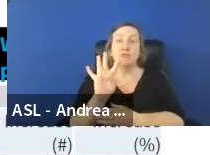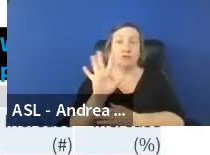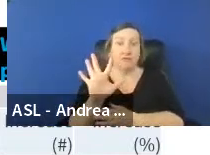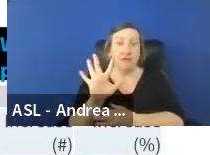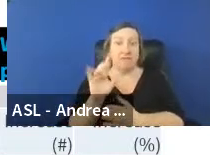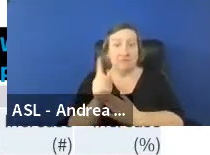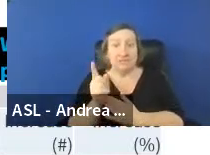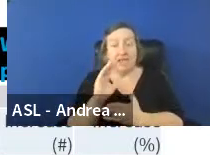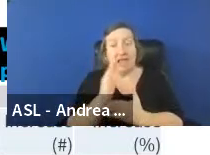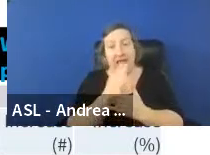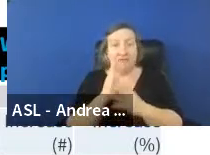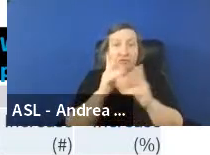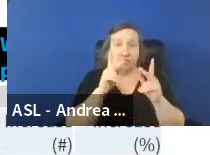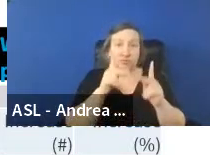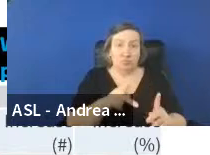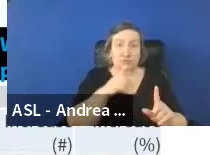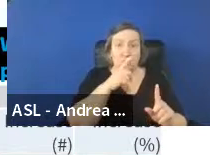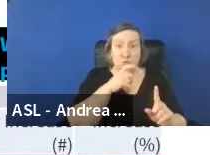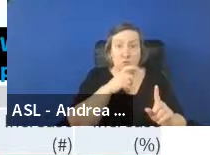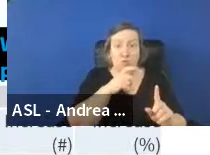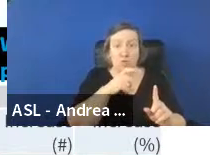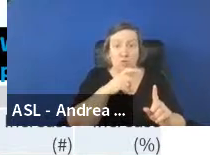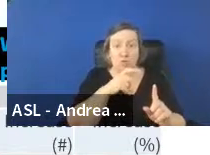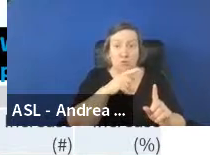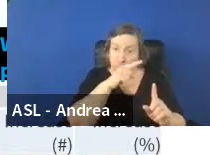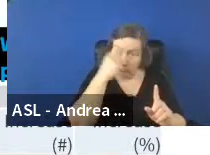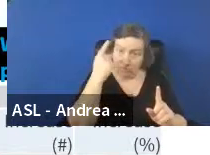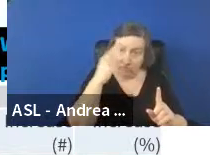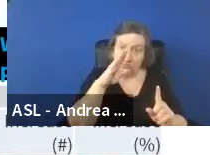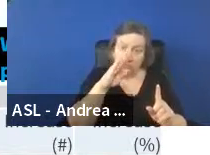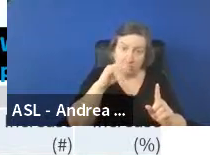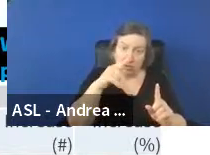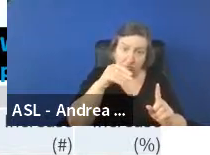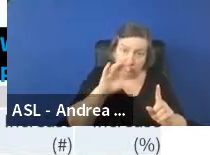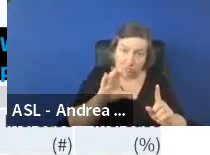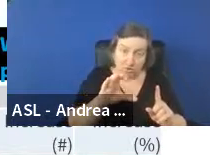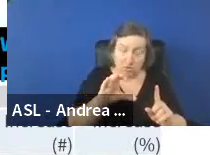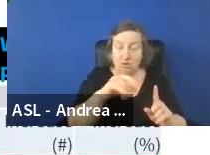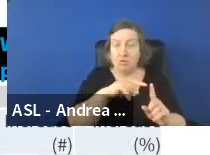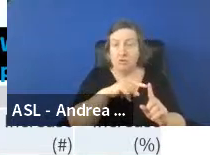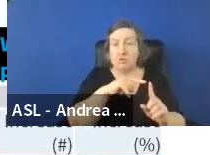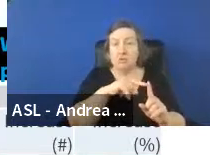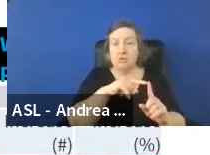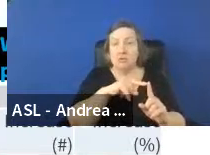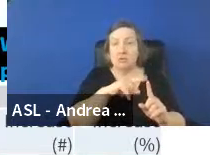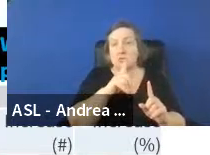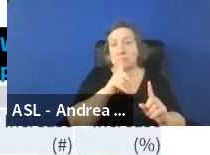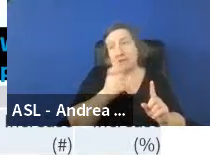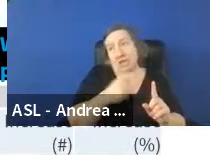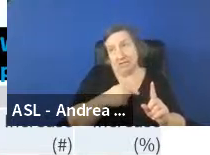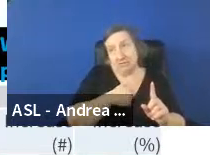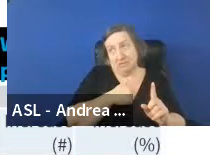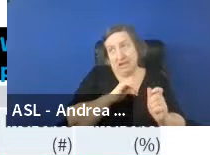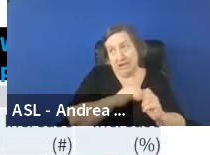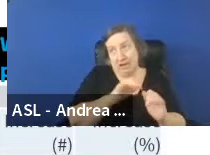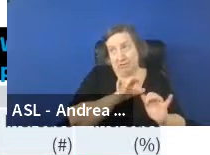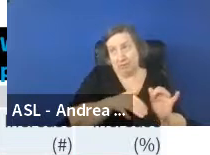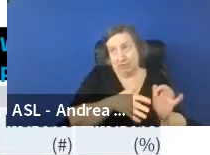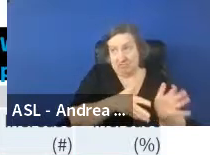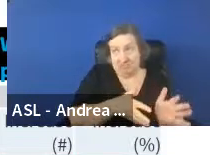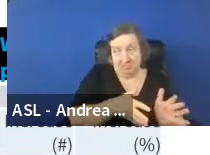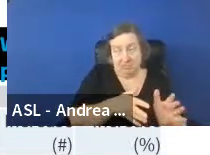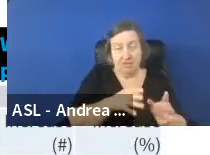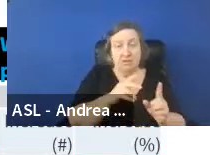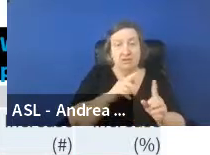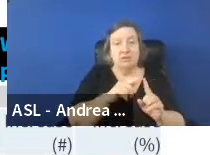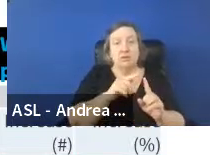the average BIPOC person, and you can ask me as an aside how that's done, can